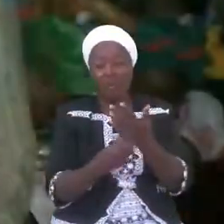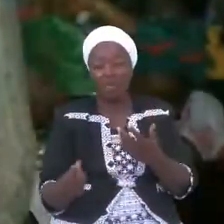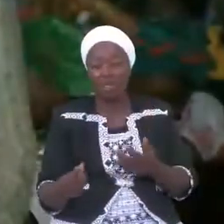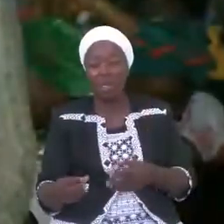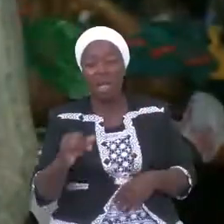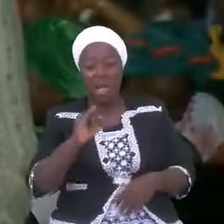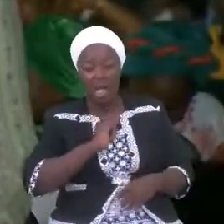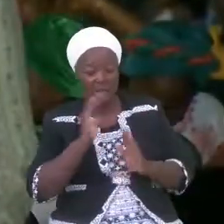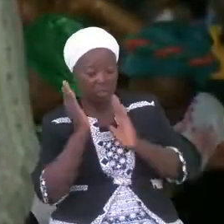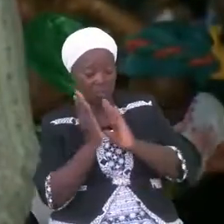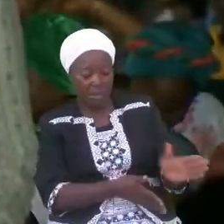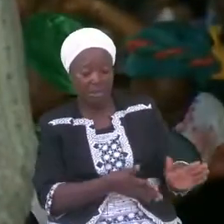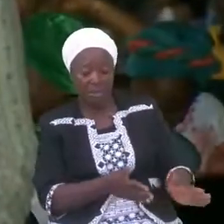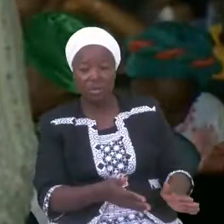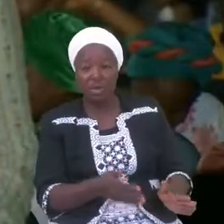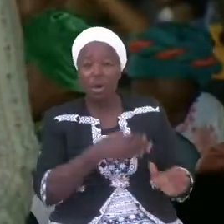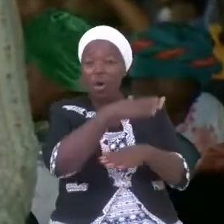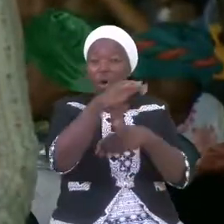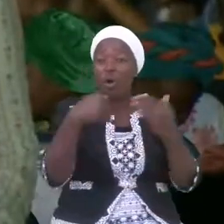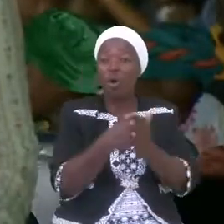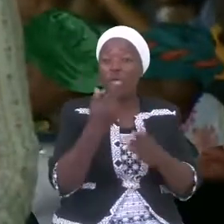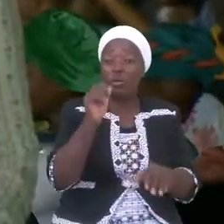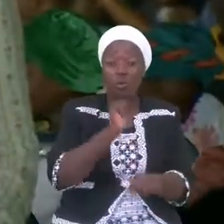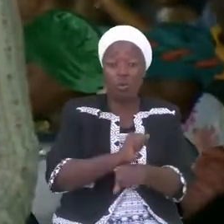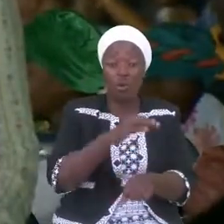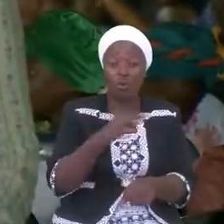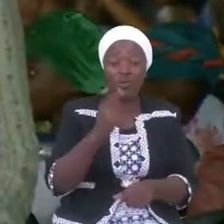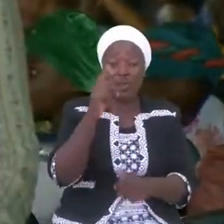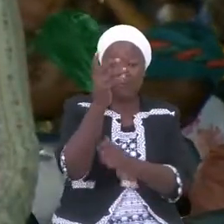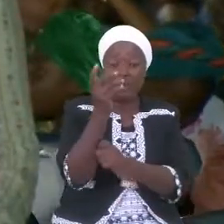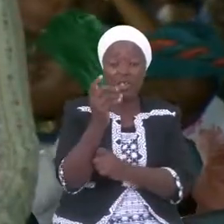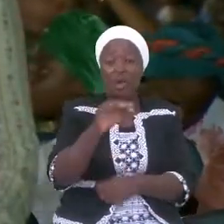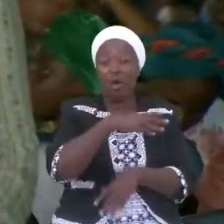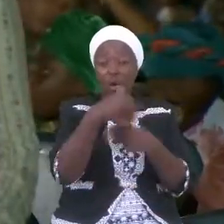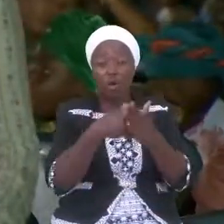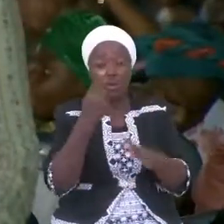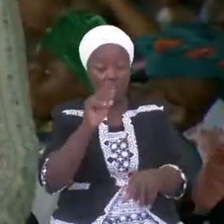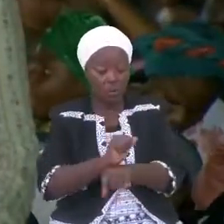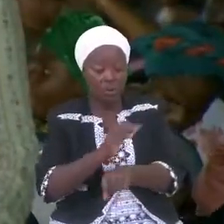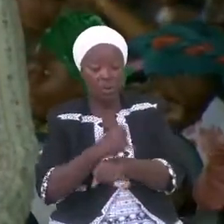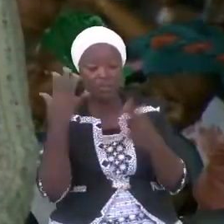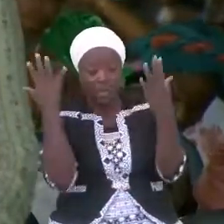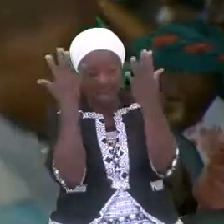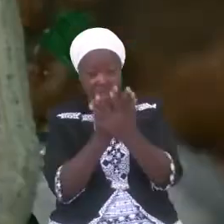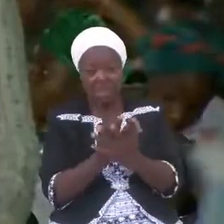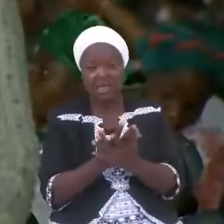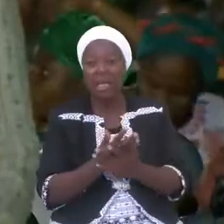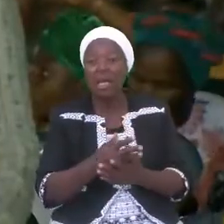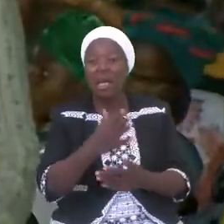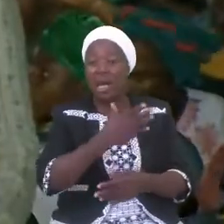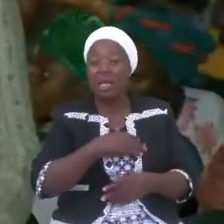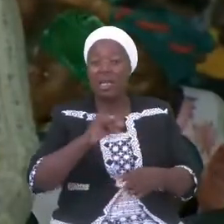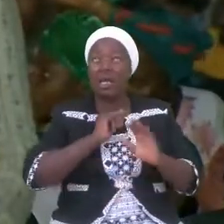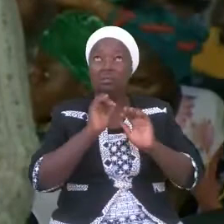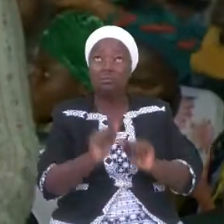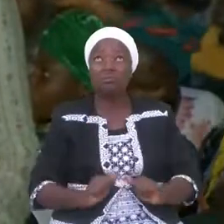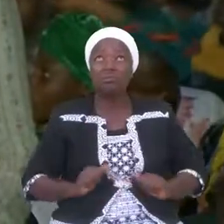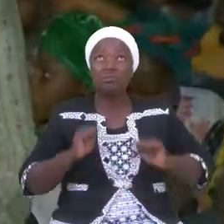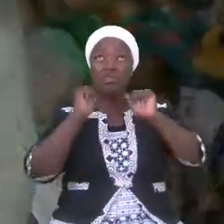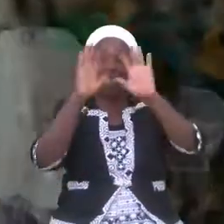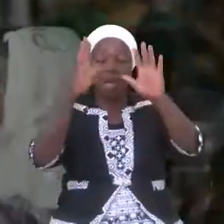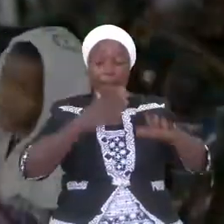I abandon all the works of the flesh, all the works of darkness. And I surrender